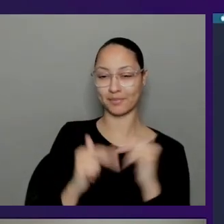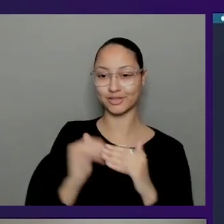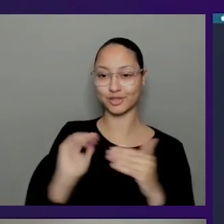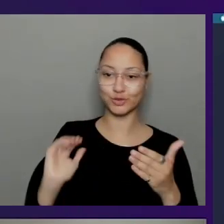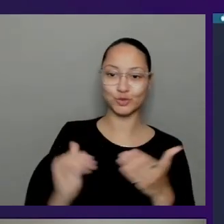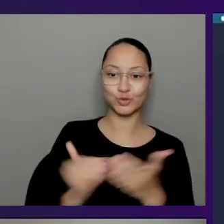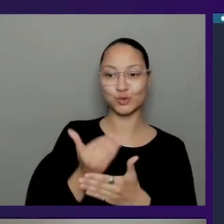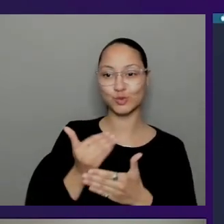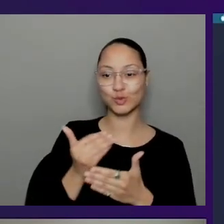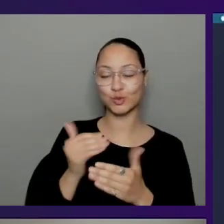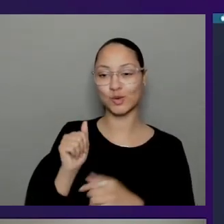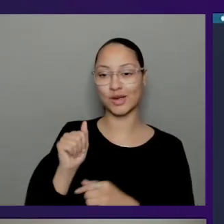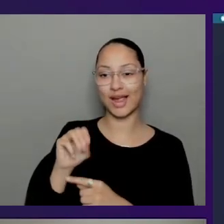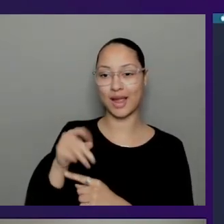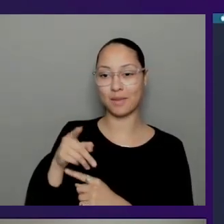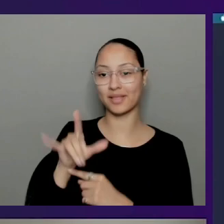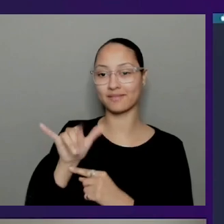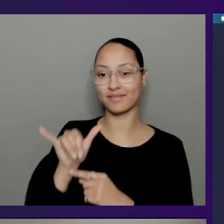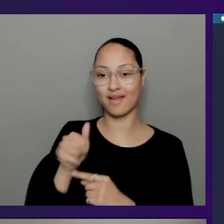app.